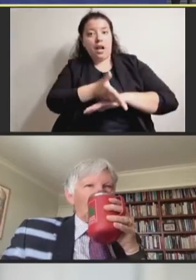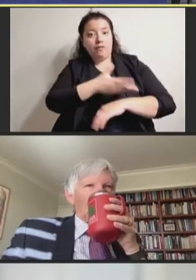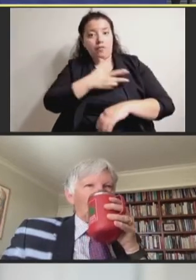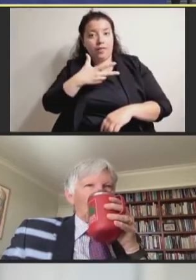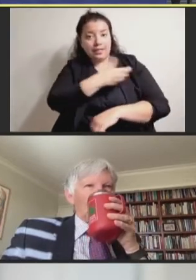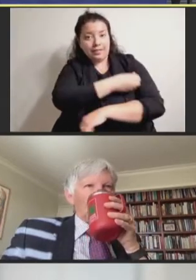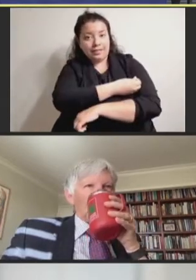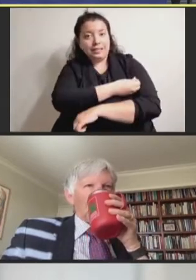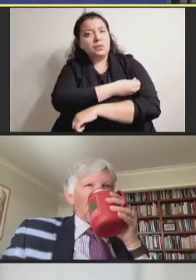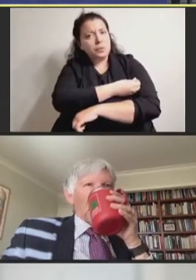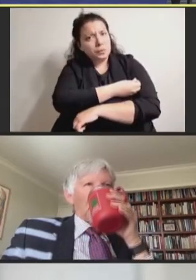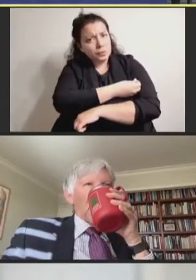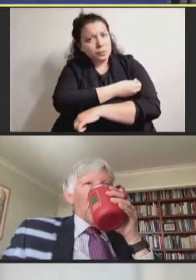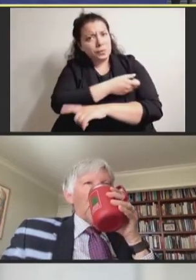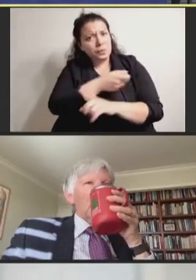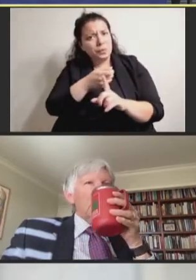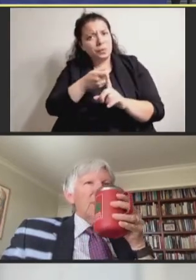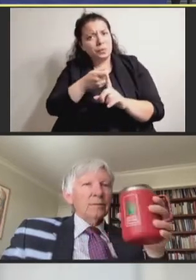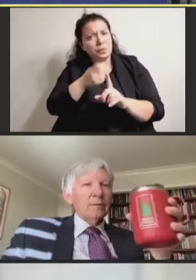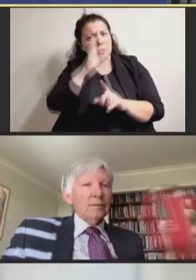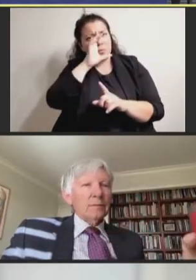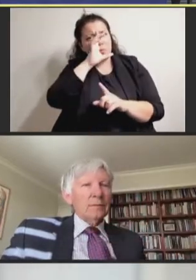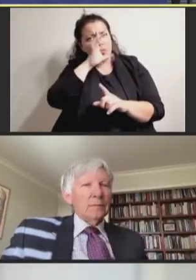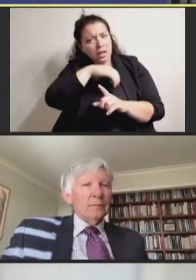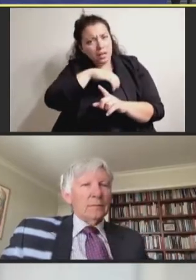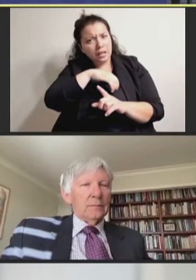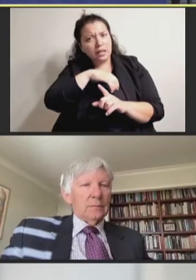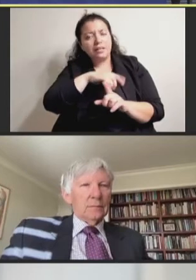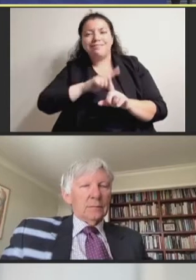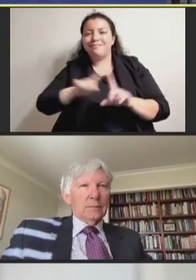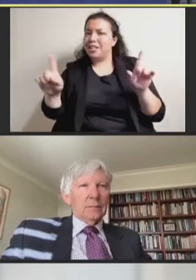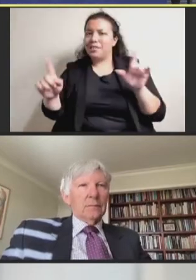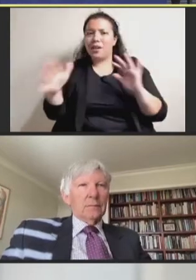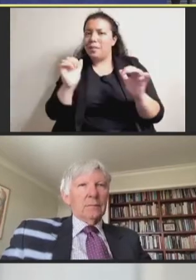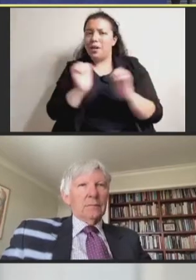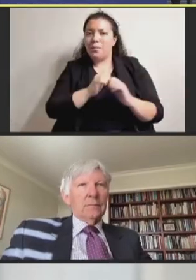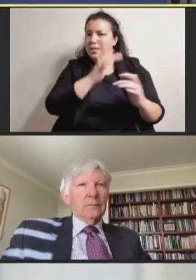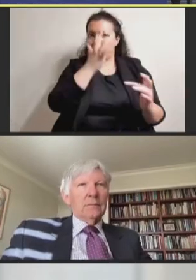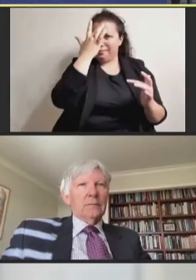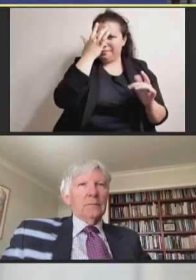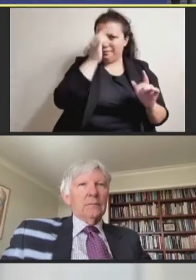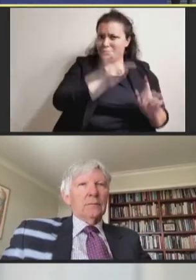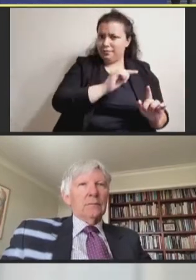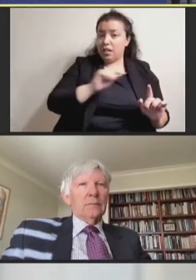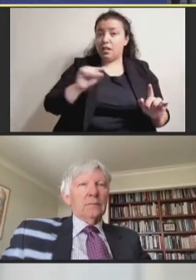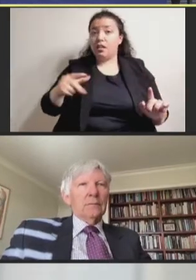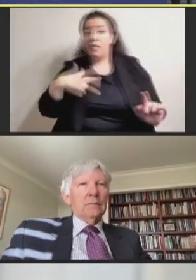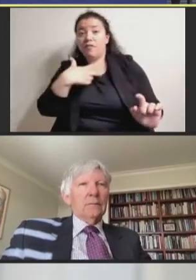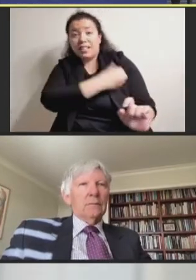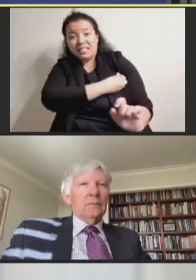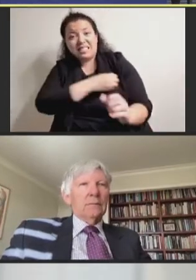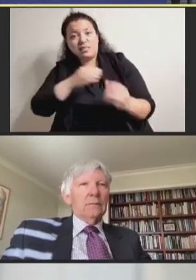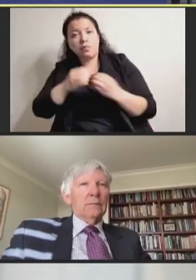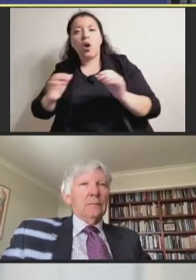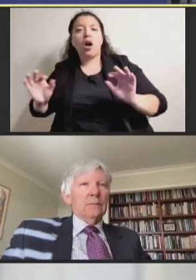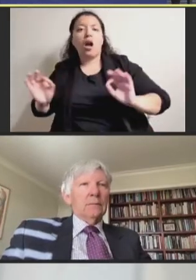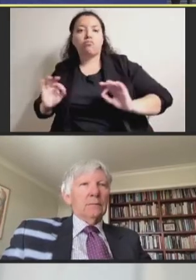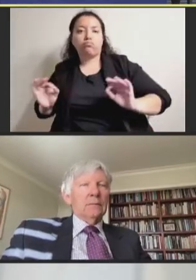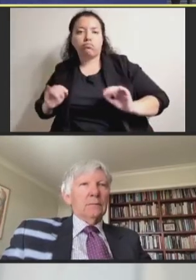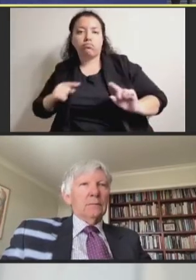animal than myocarditis following COVID infection. Doesn't appear to be as severe. The data we've seen to date